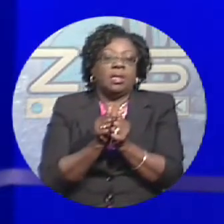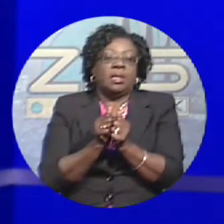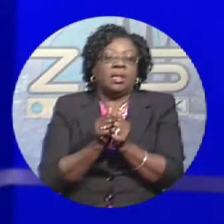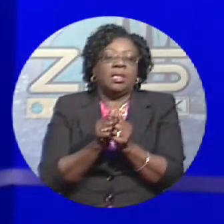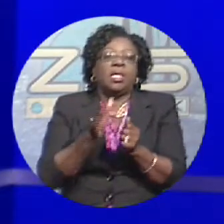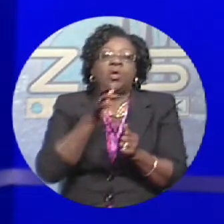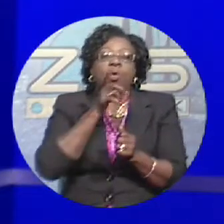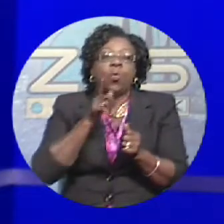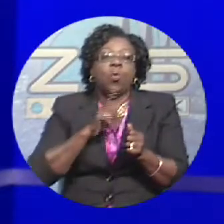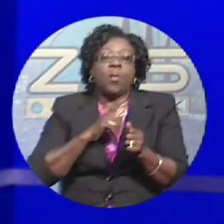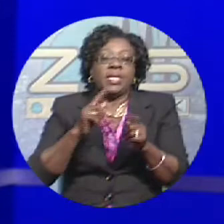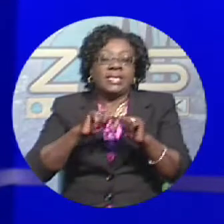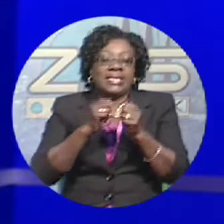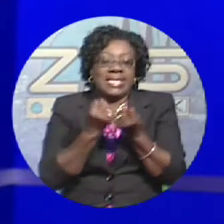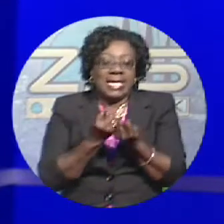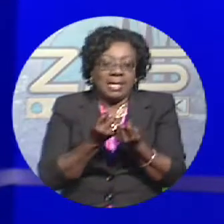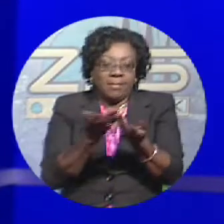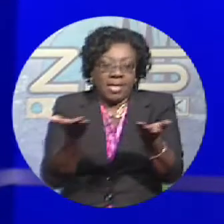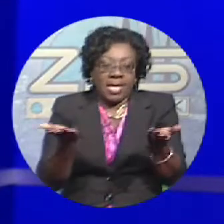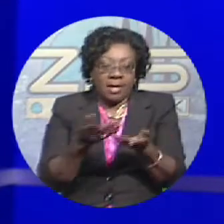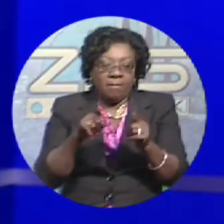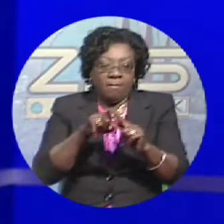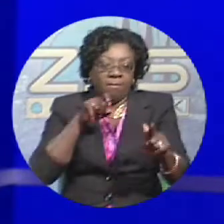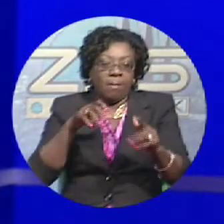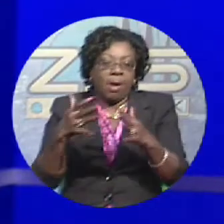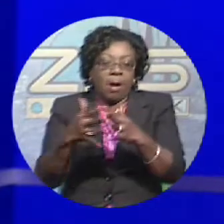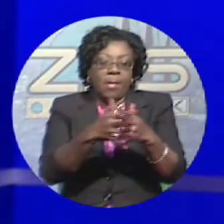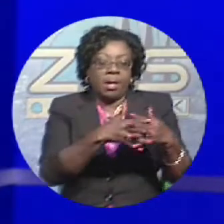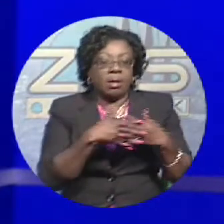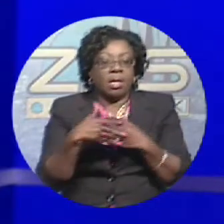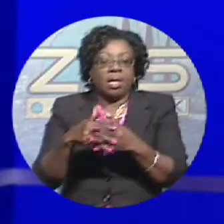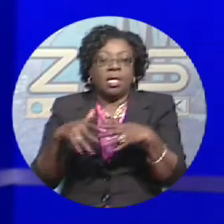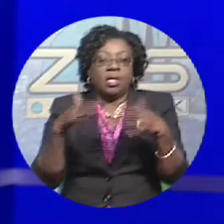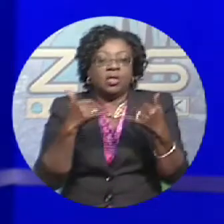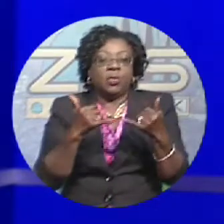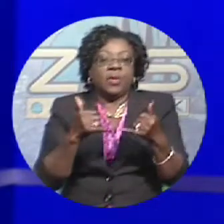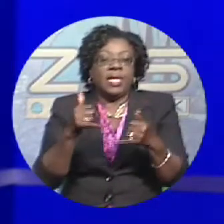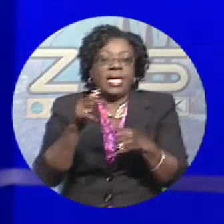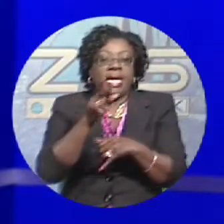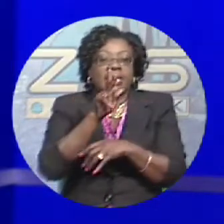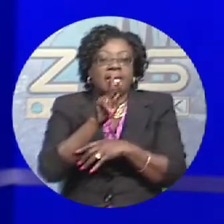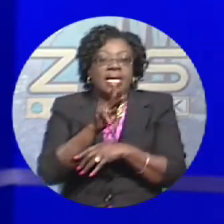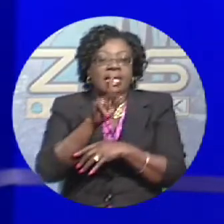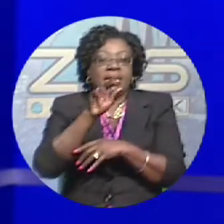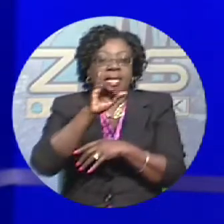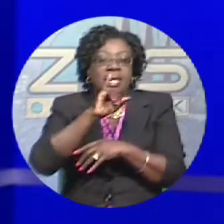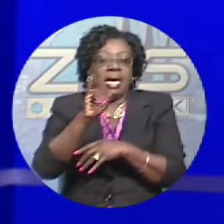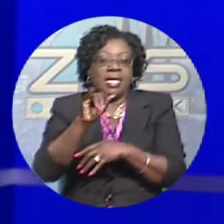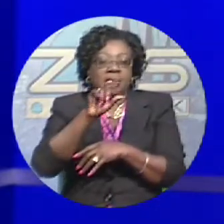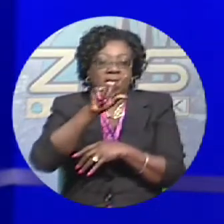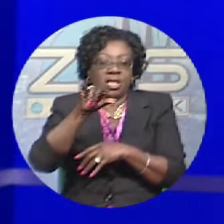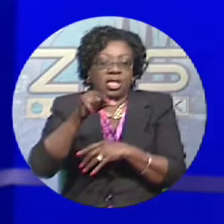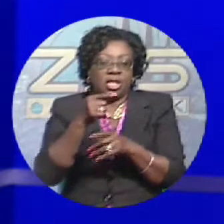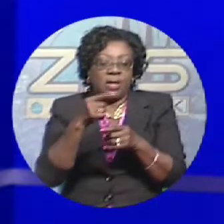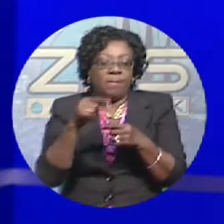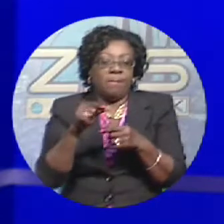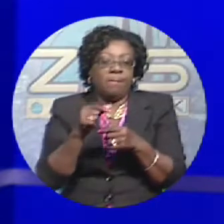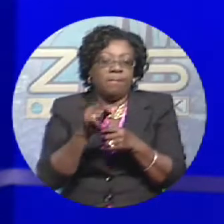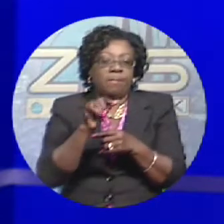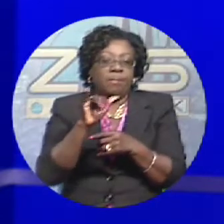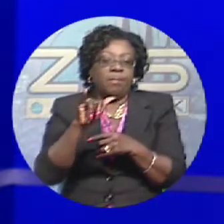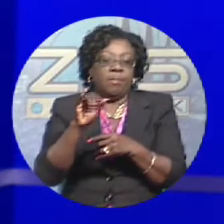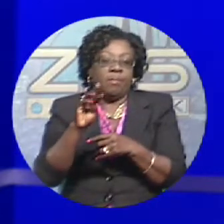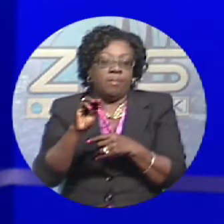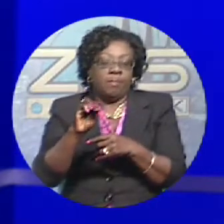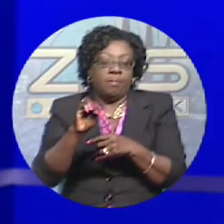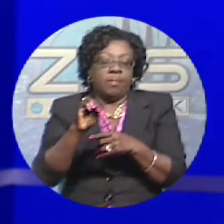women's basketball team is currently in town for some exhibition games at the Kendall Isaacs Gym. Play got underway last night, and N.B.A. Hall of